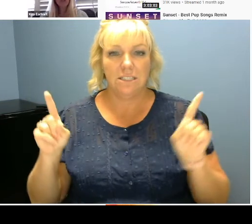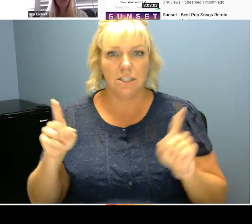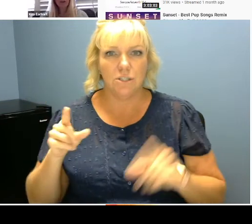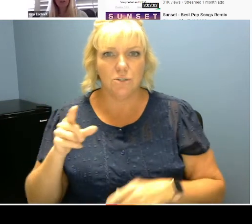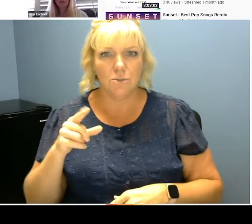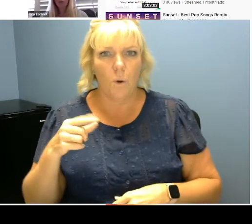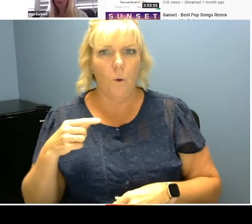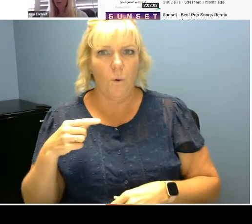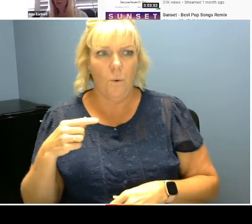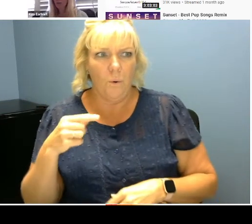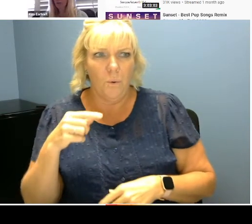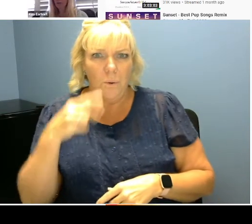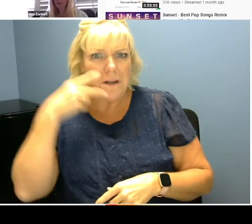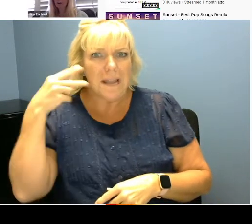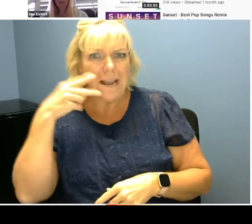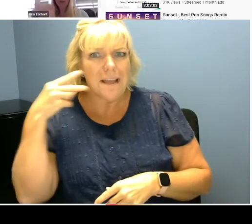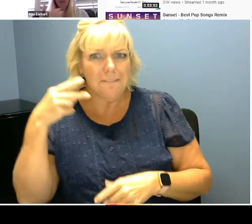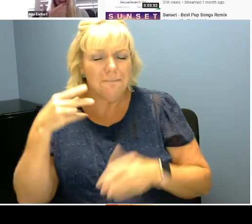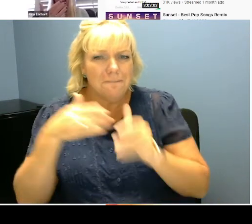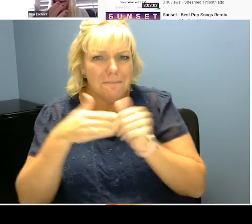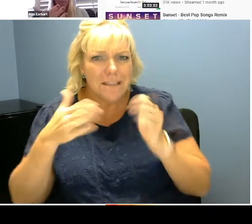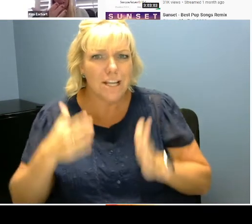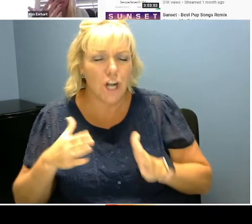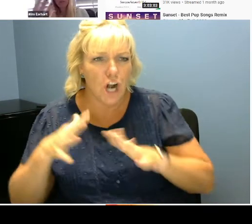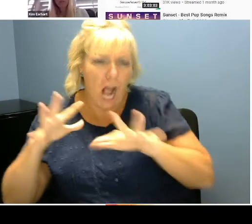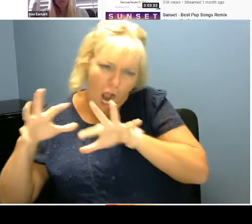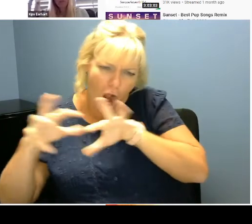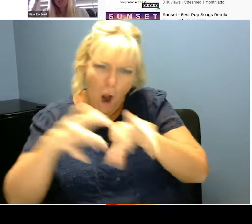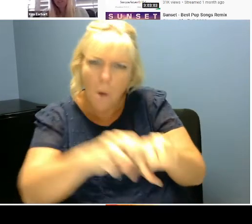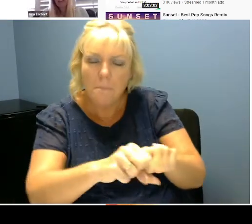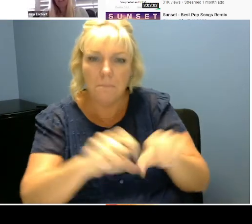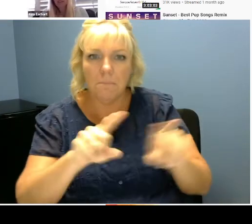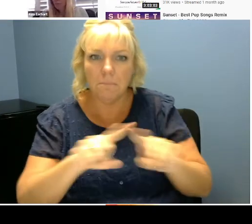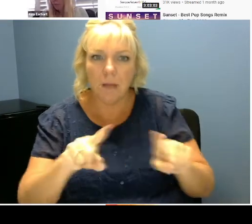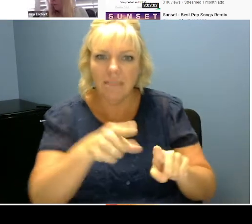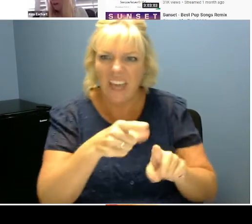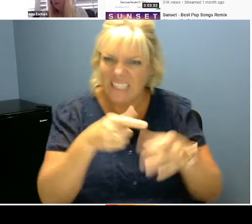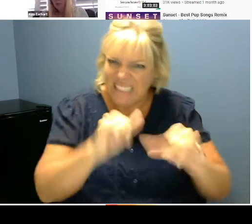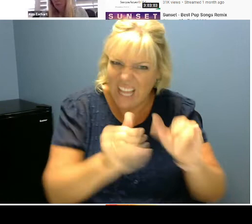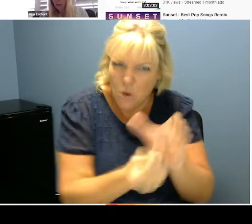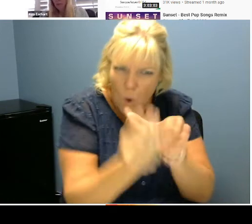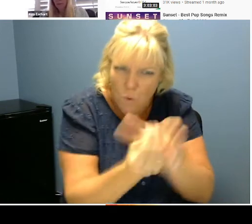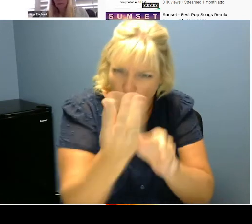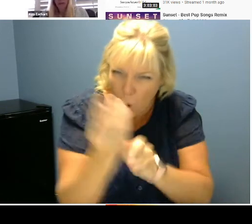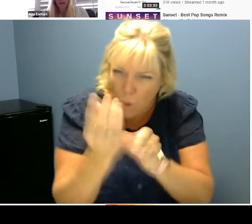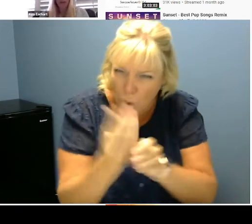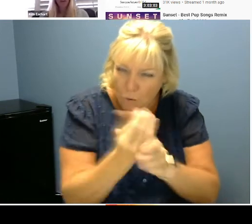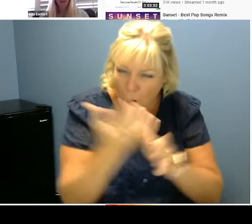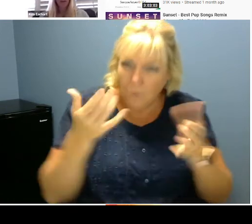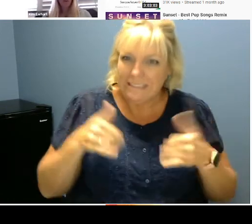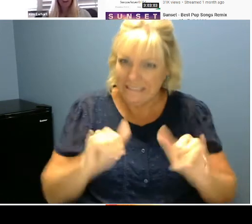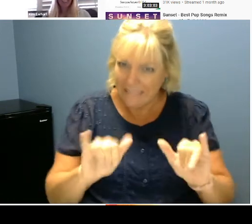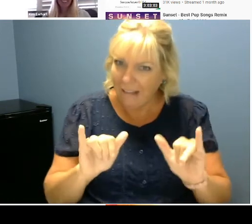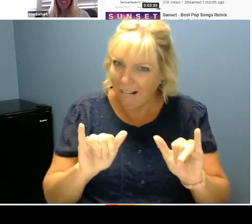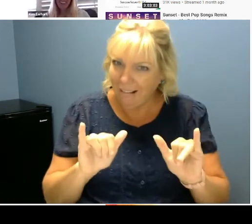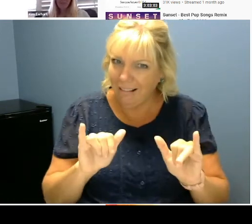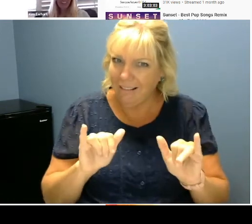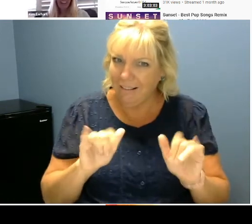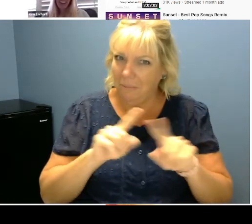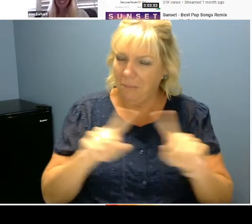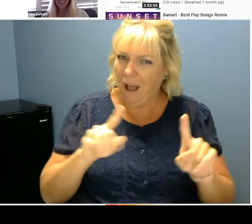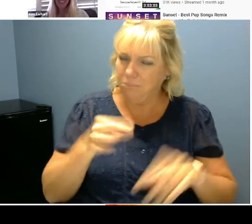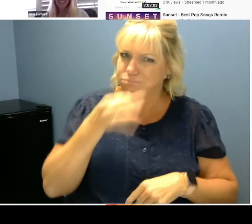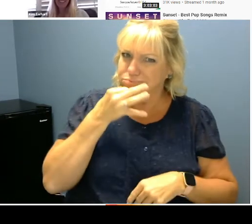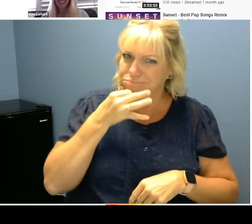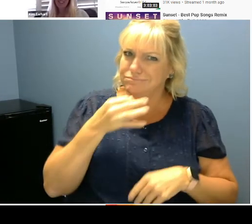much from 24 to 44. Even if it's half of that, it's 7 or 8 million pounds of tobacco, right? And then by